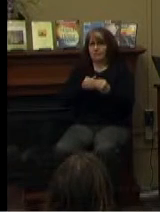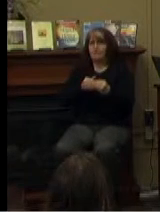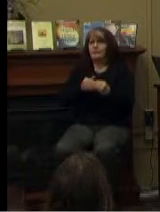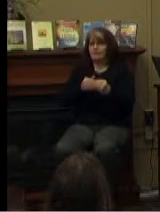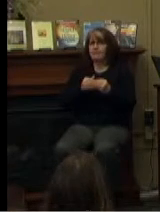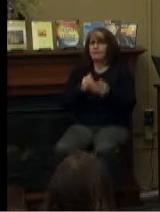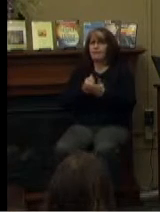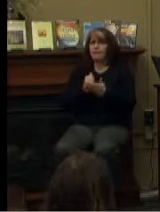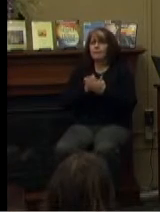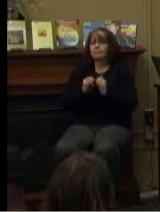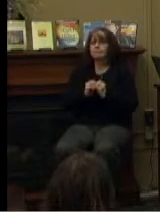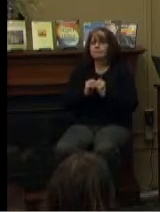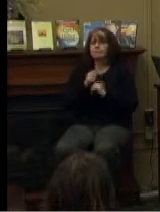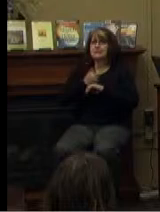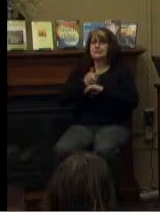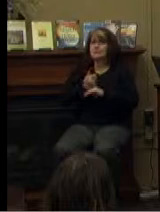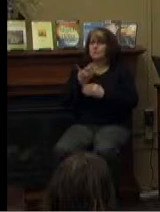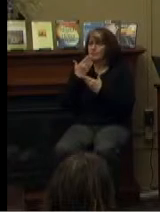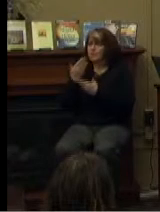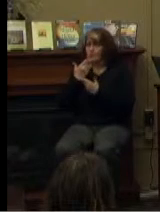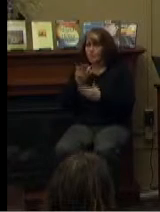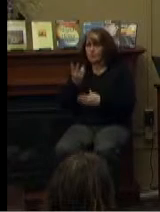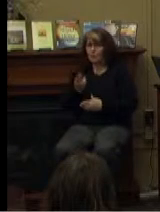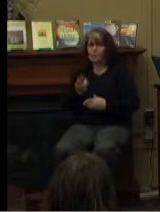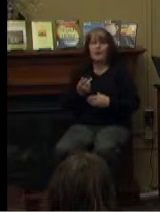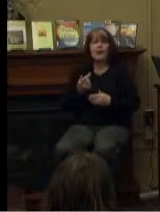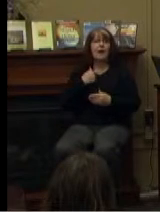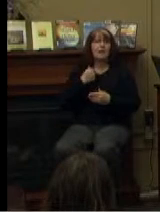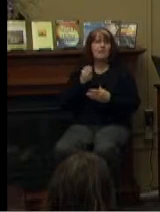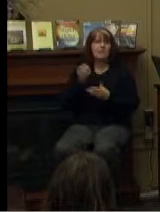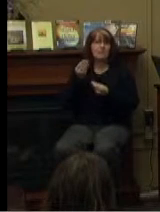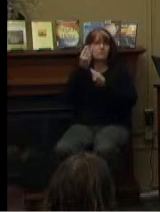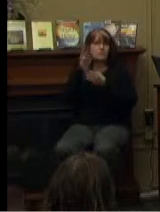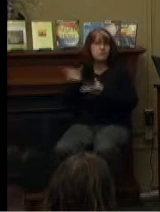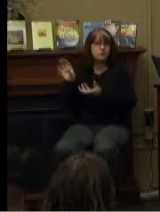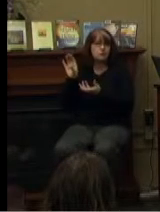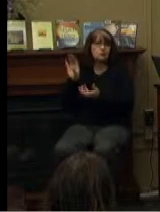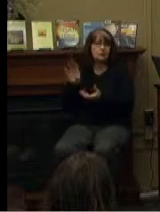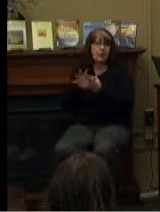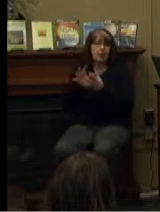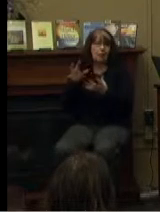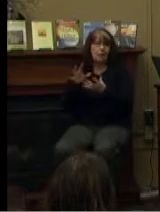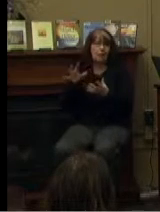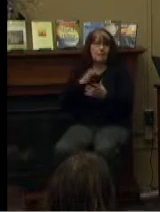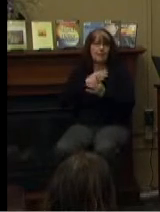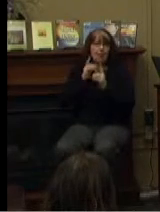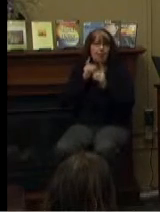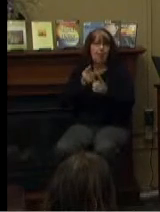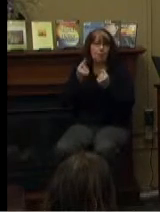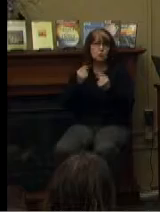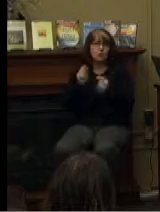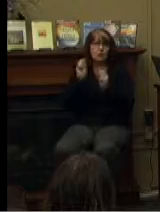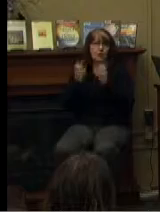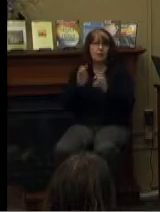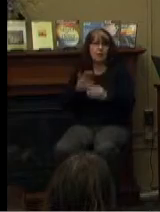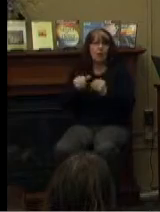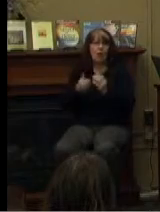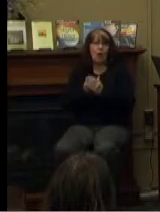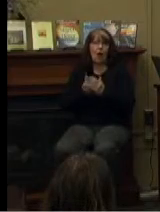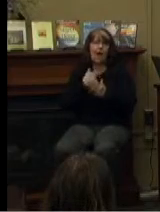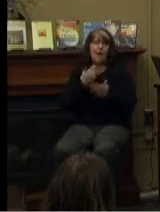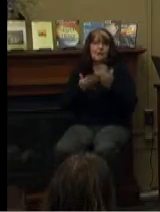thank both of you. So I have a lot of information, so the thing is, my goal is to try to get through all of it, so I might skip